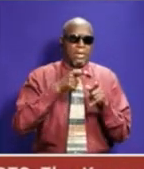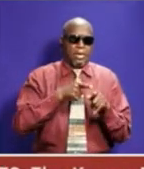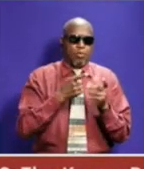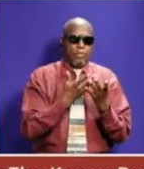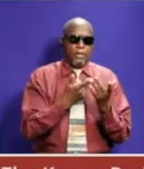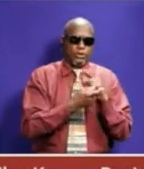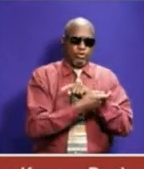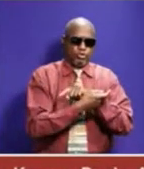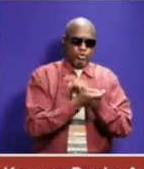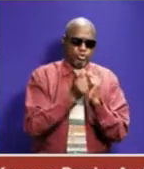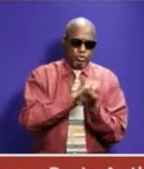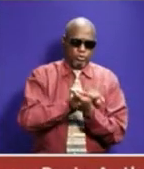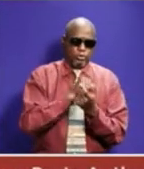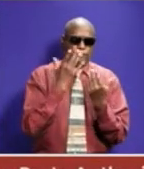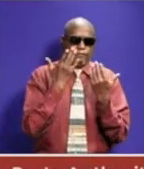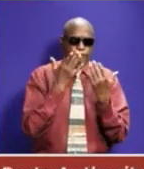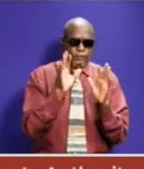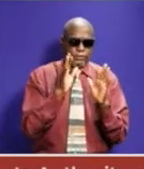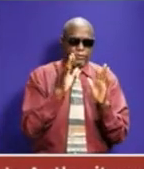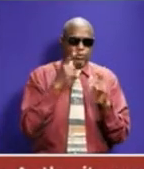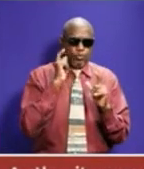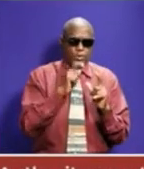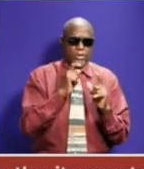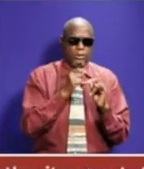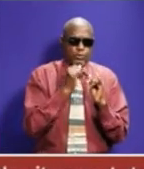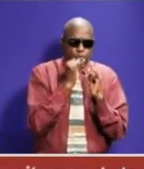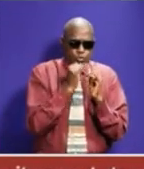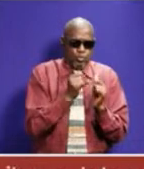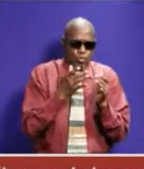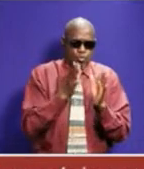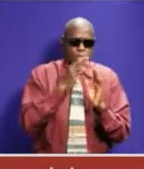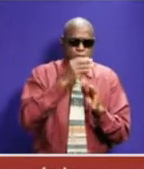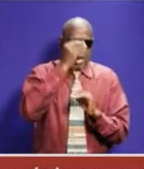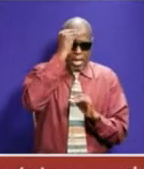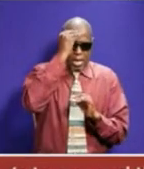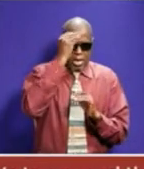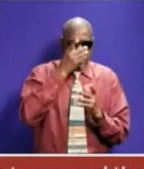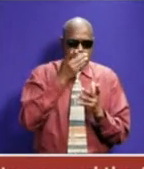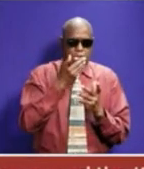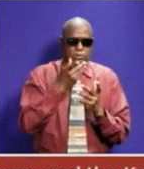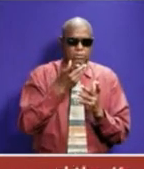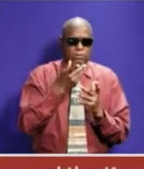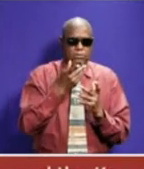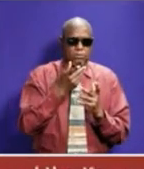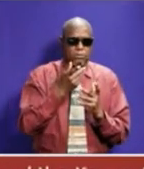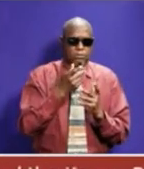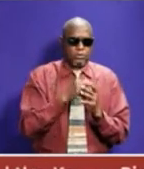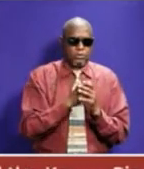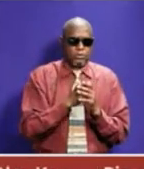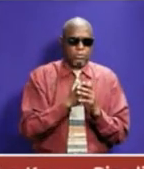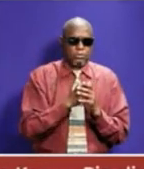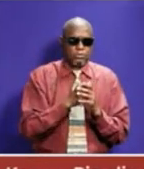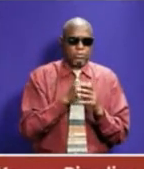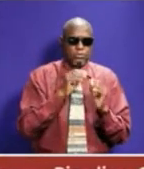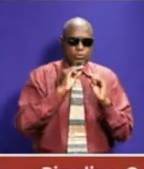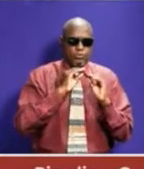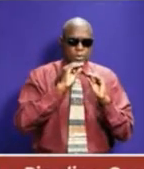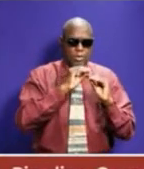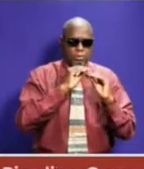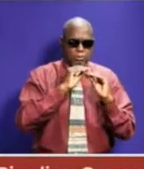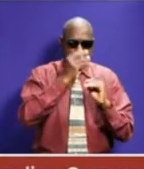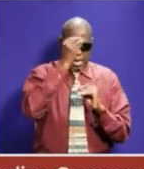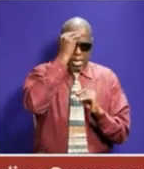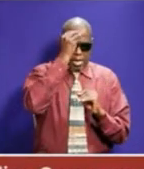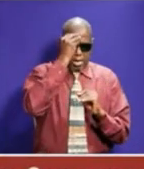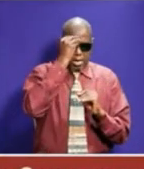times have changed, so we need to adapt to the modern trends of football. We can only get this by going through the